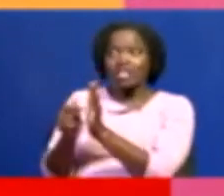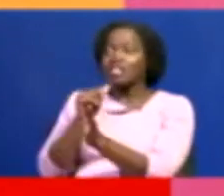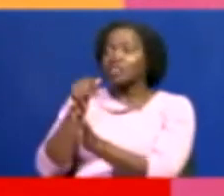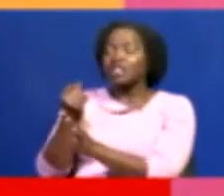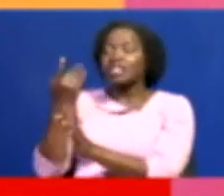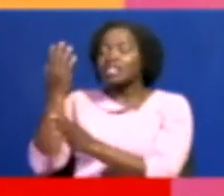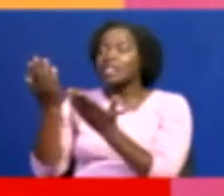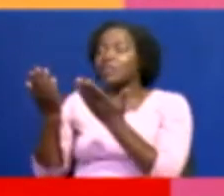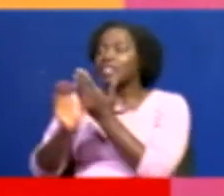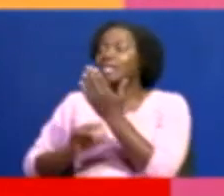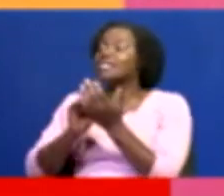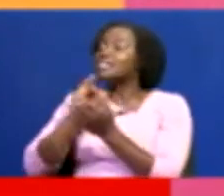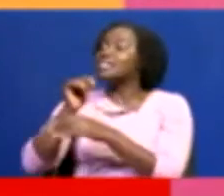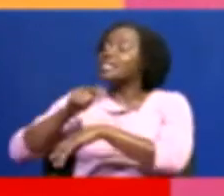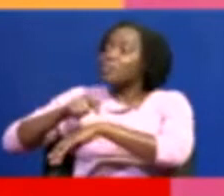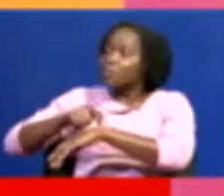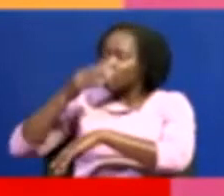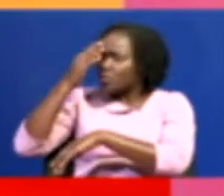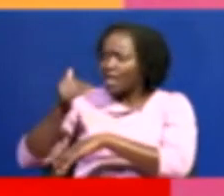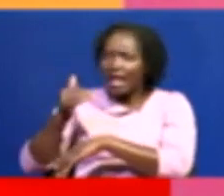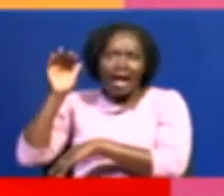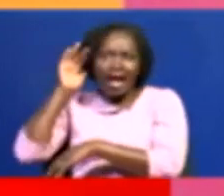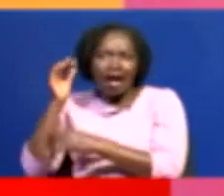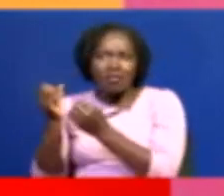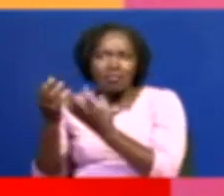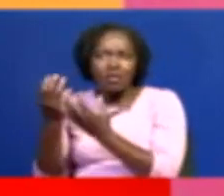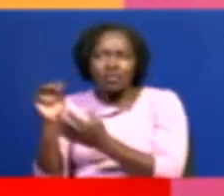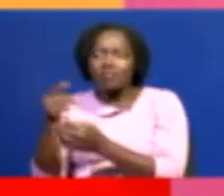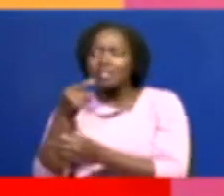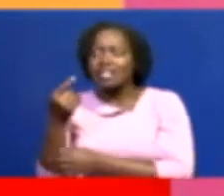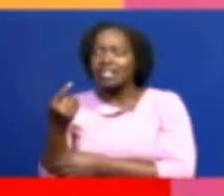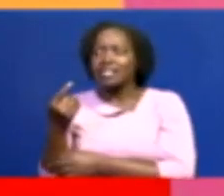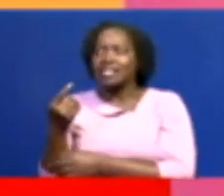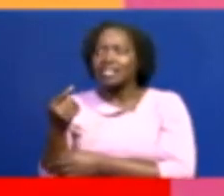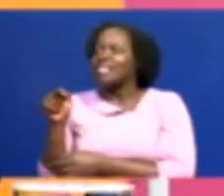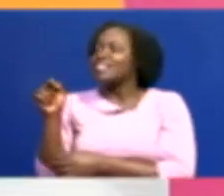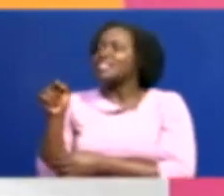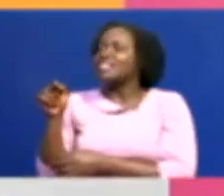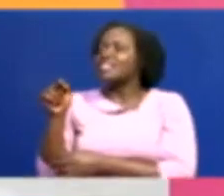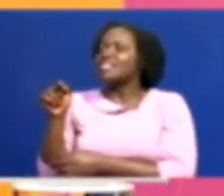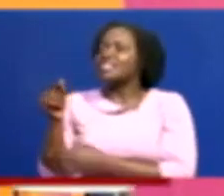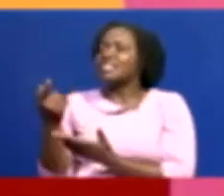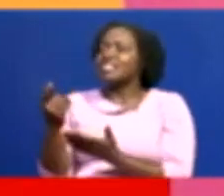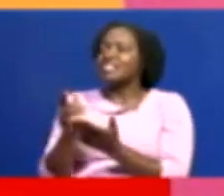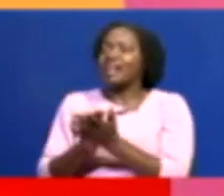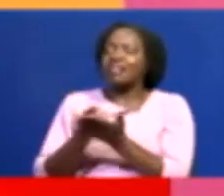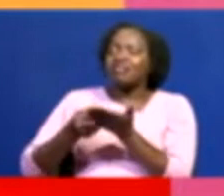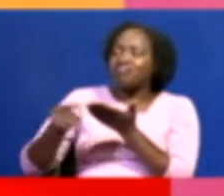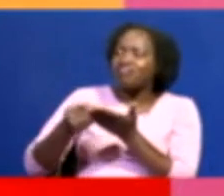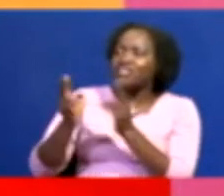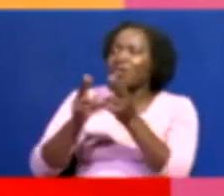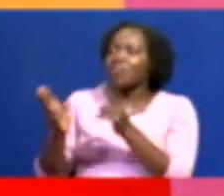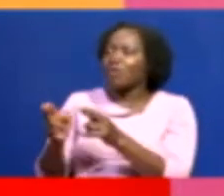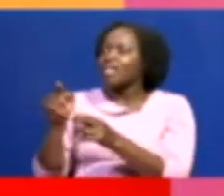where the country is at the moment. Mm-hmm. Because I have had so many of them saying, this is a usual script, this is